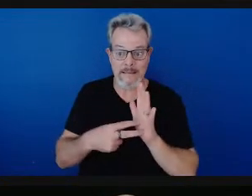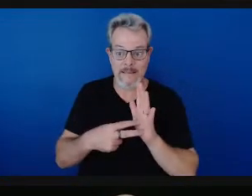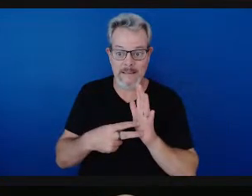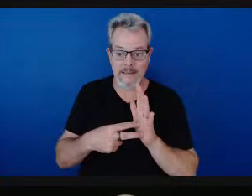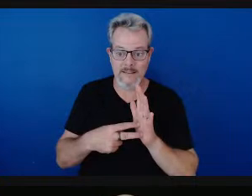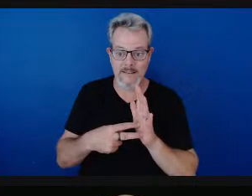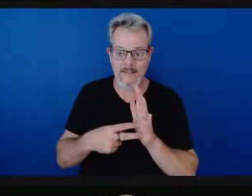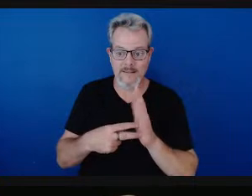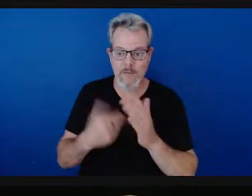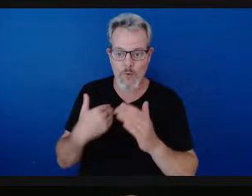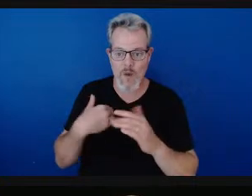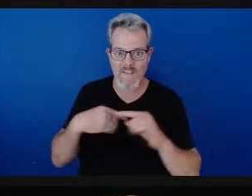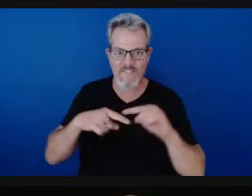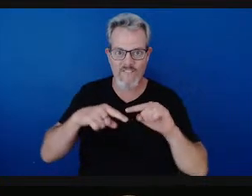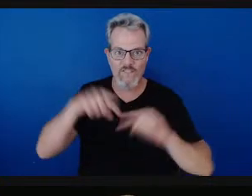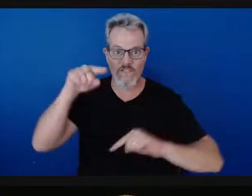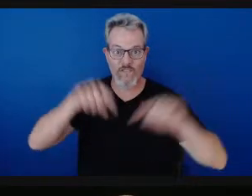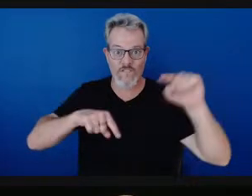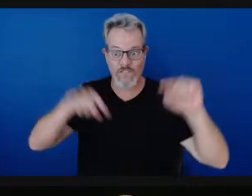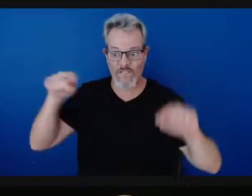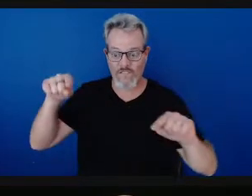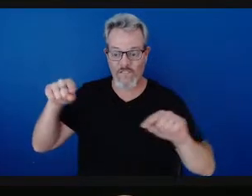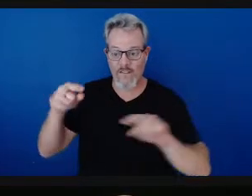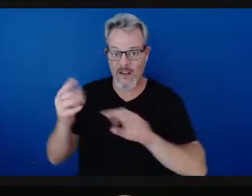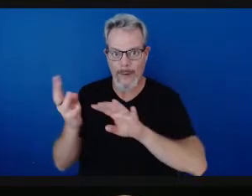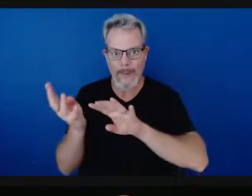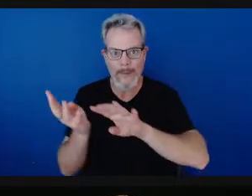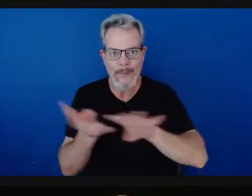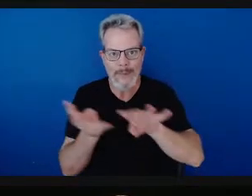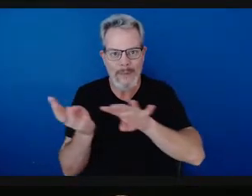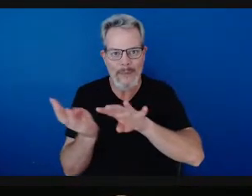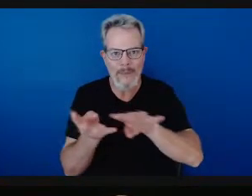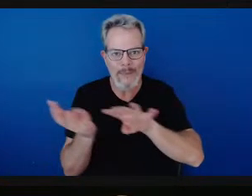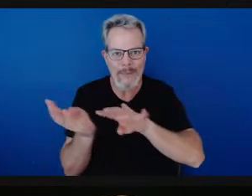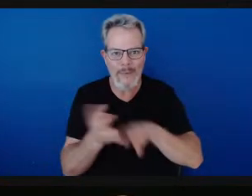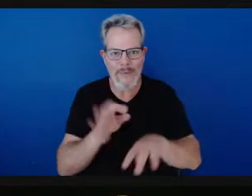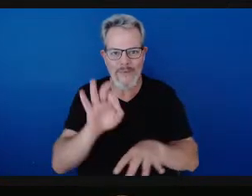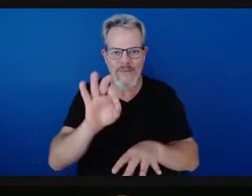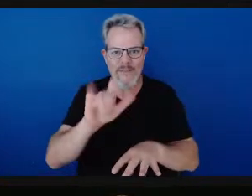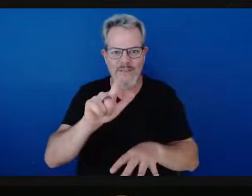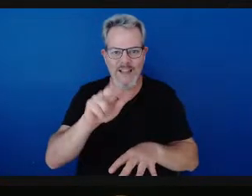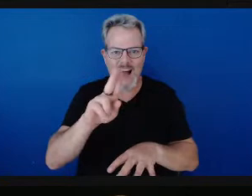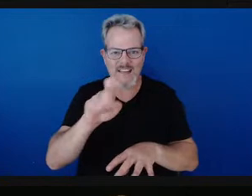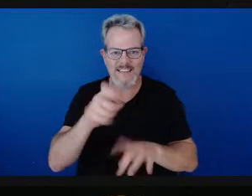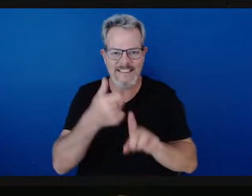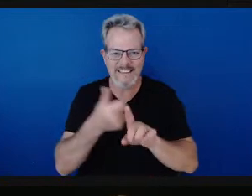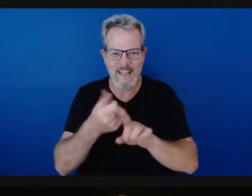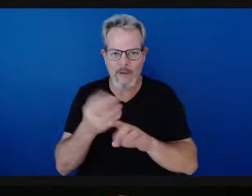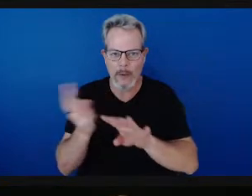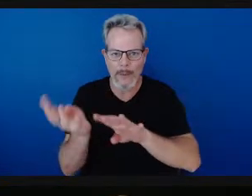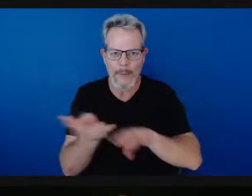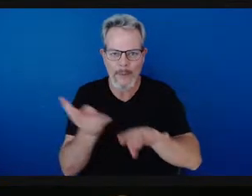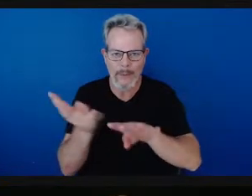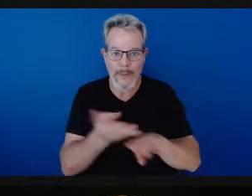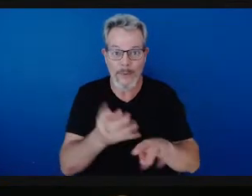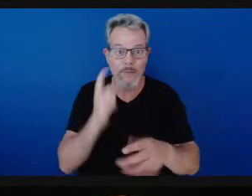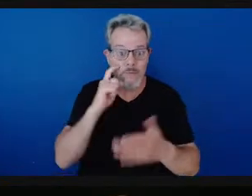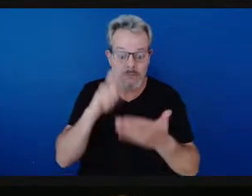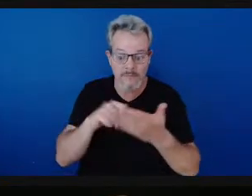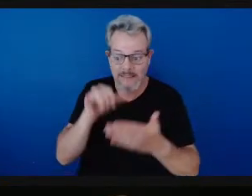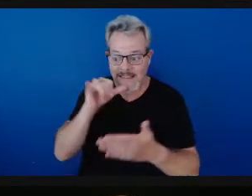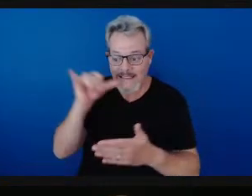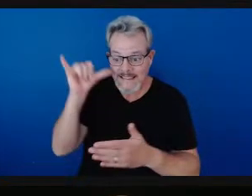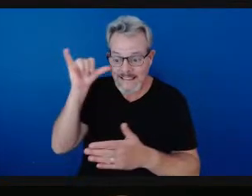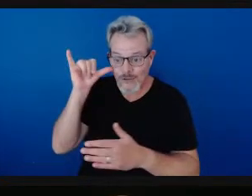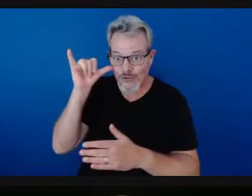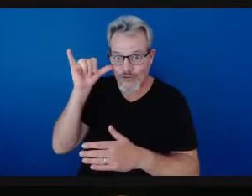flux, the amount of lava coming out, is migrating in that direction, it seemed like yesterday evening. However, by